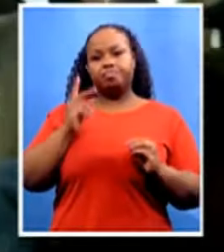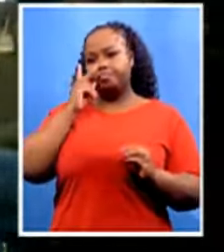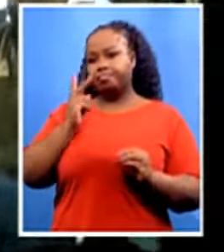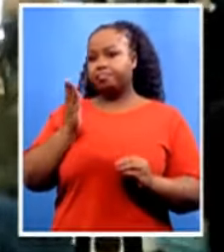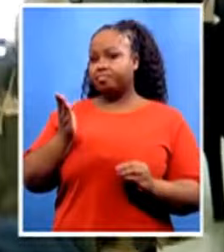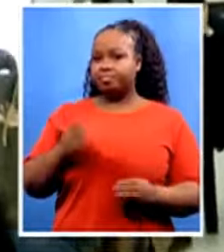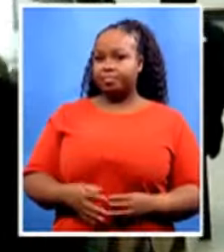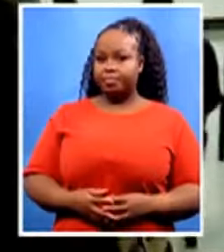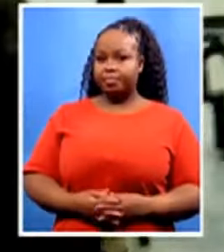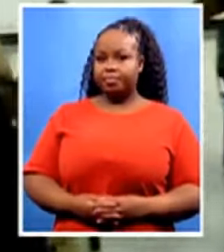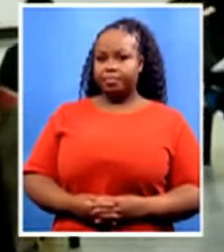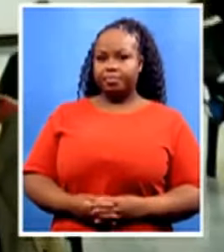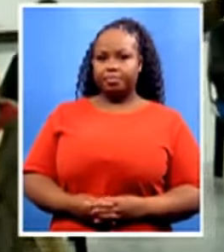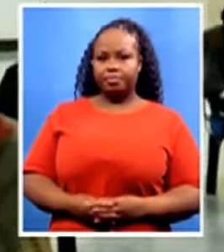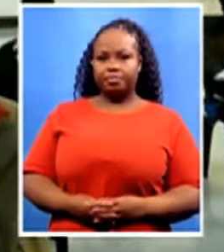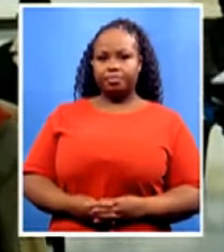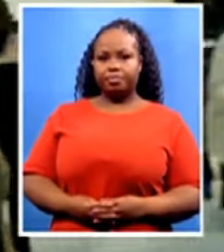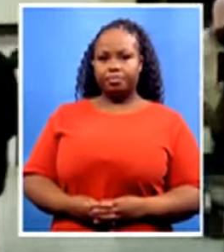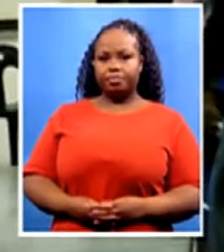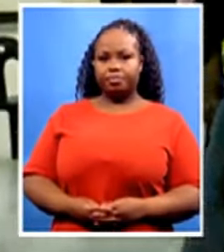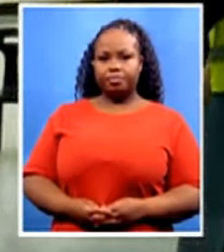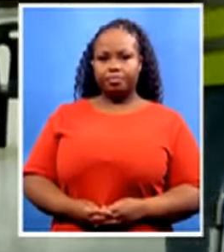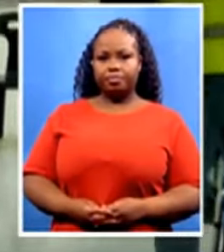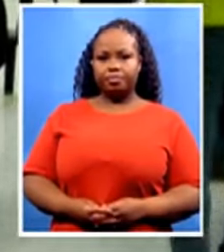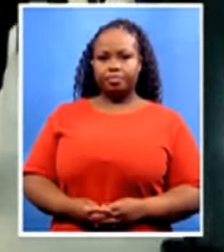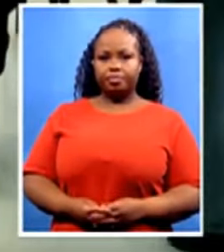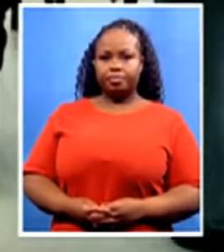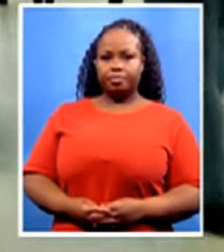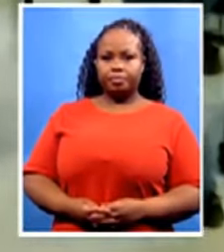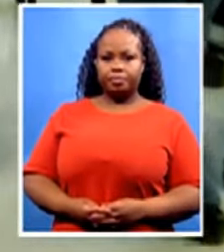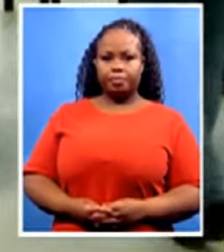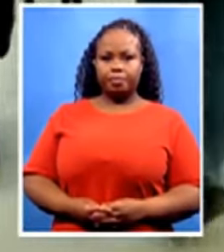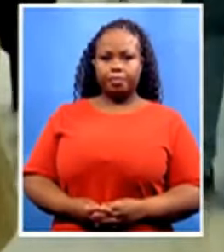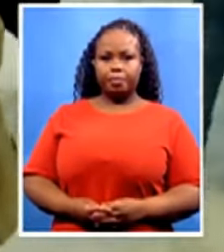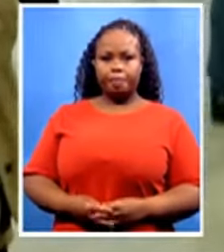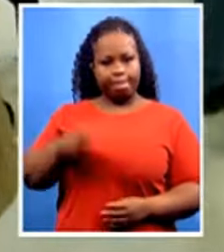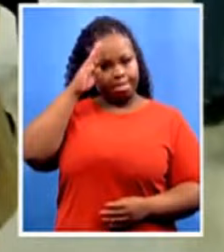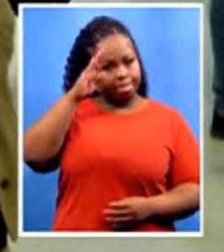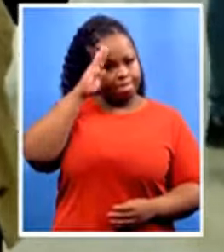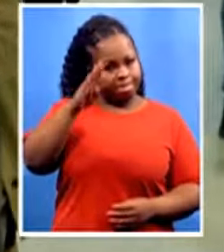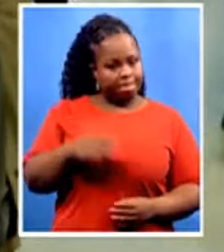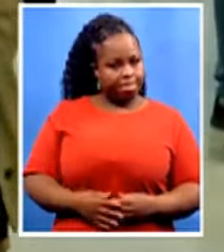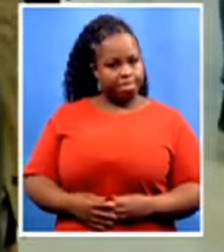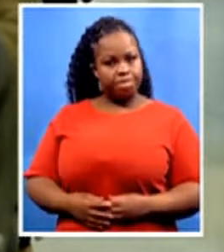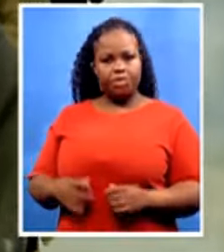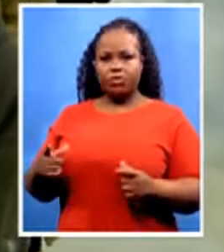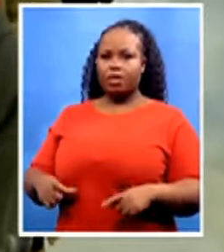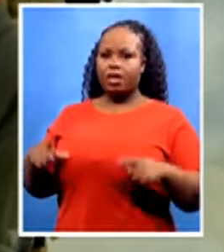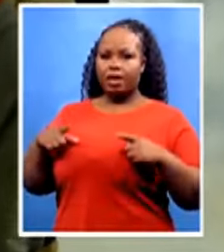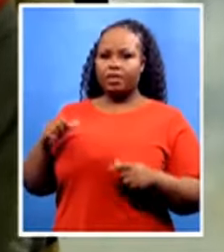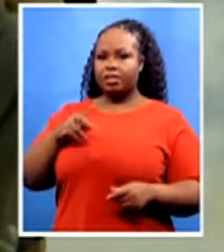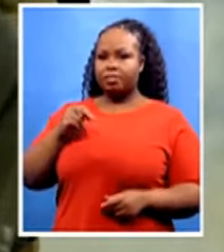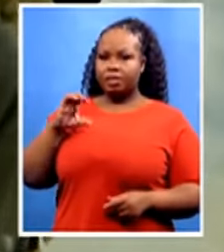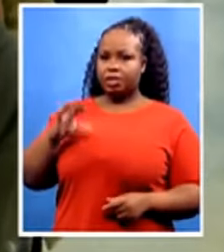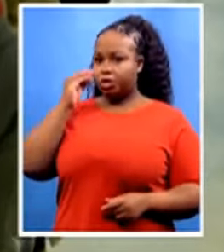Let's see if we can't speak to this gentleman over here. Hello, sir. You're live on SABC News. You've just been vaccinated. Can you